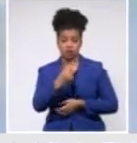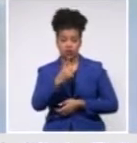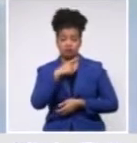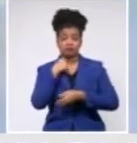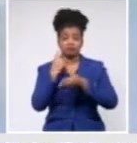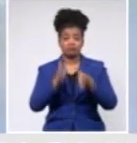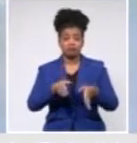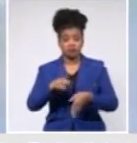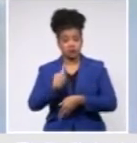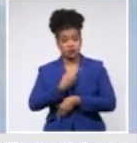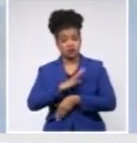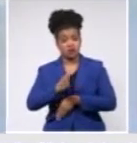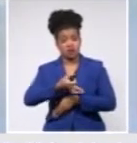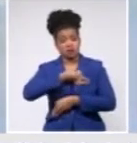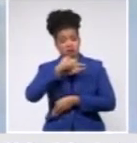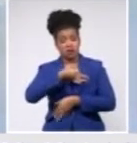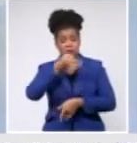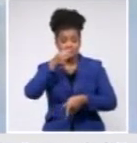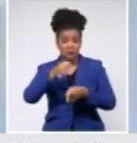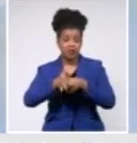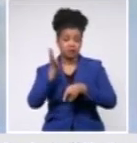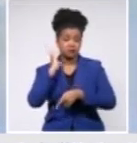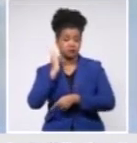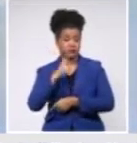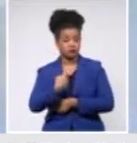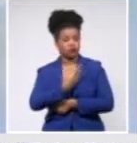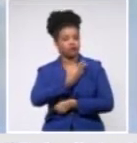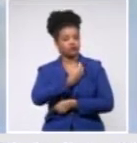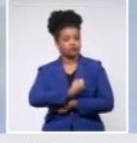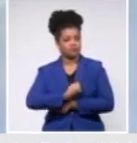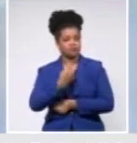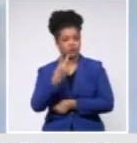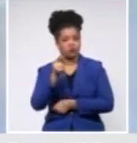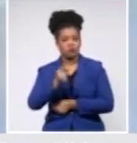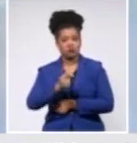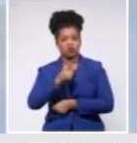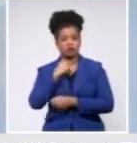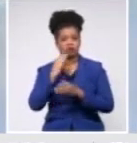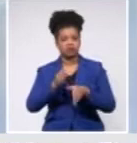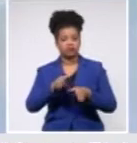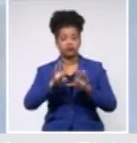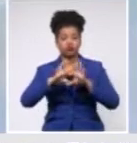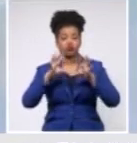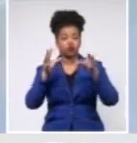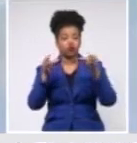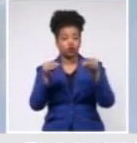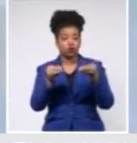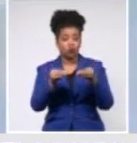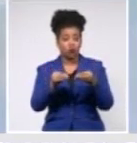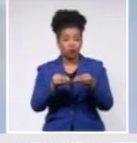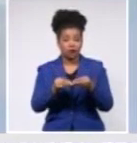island rises to 122, with a mortality rate of